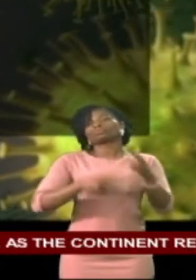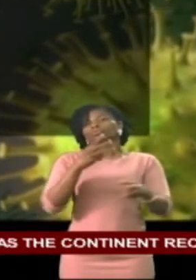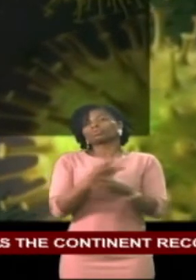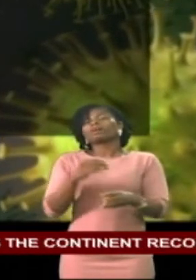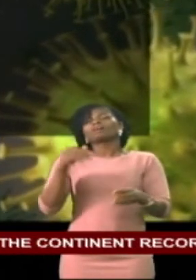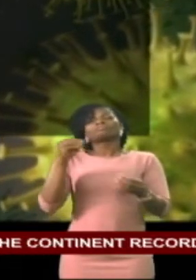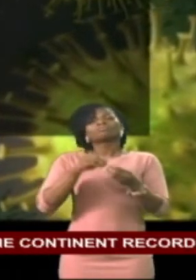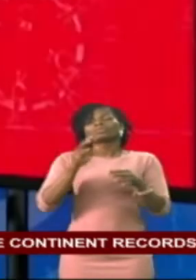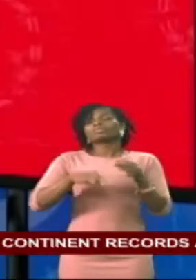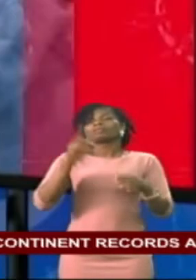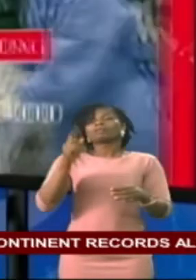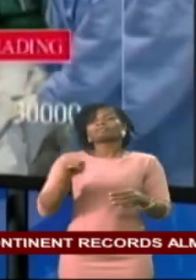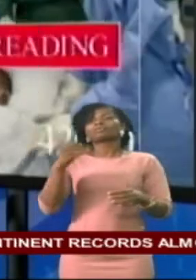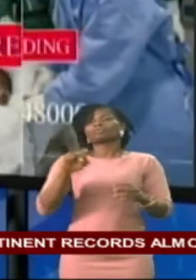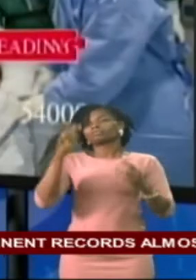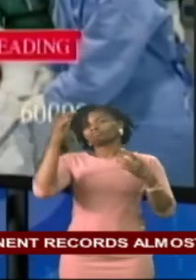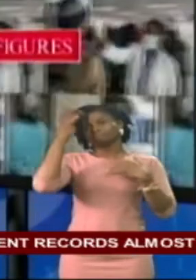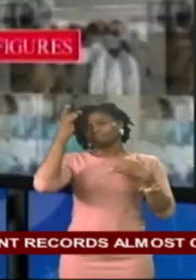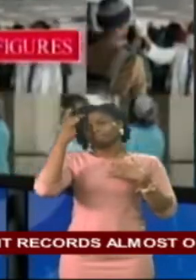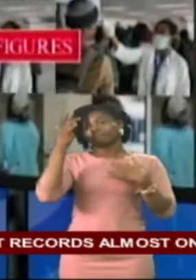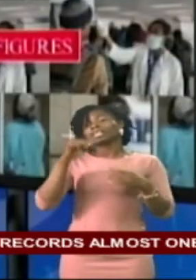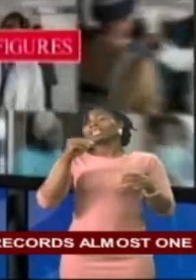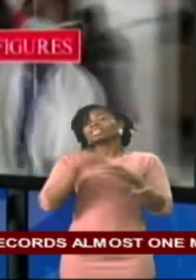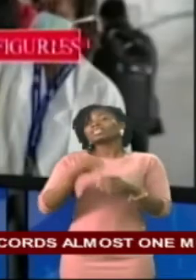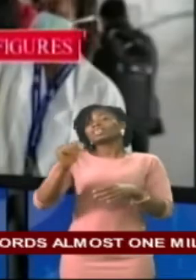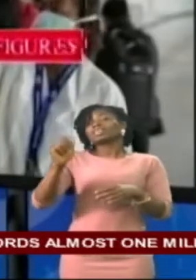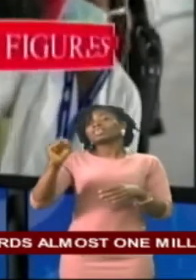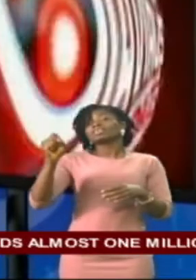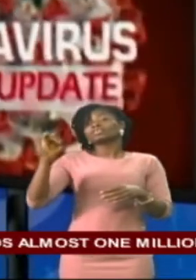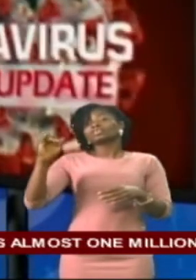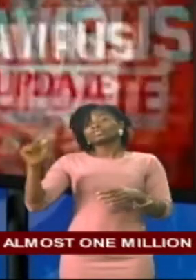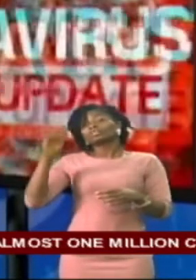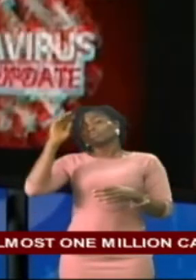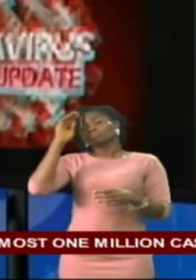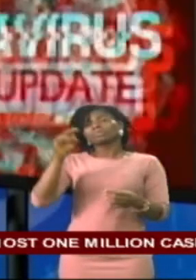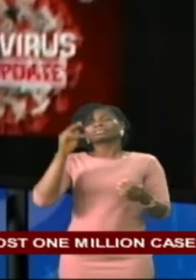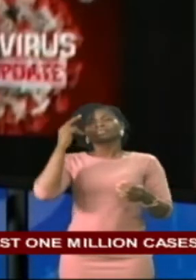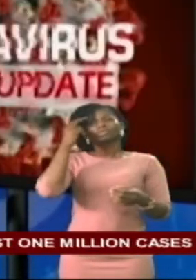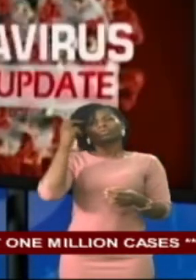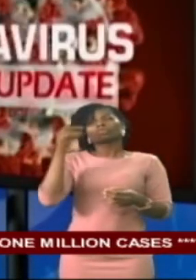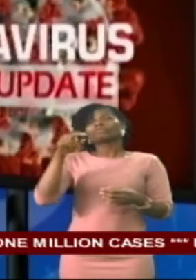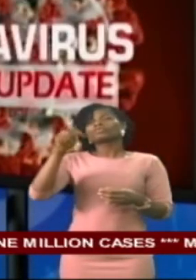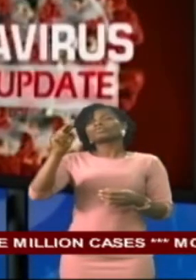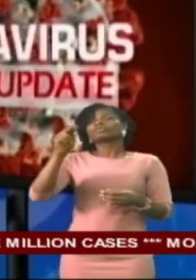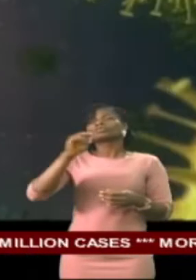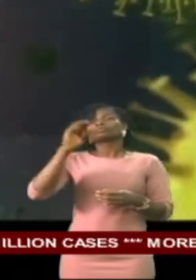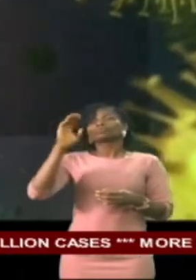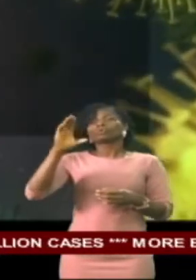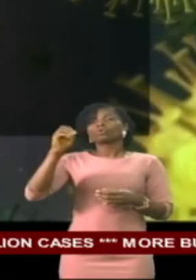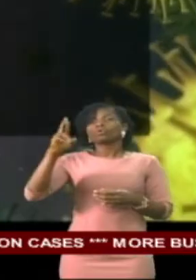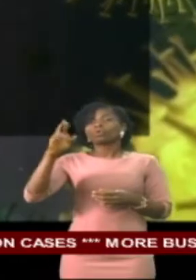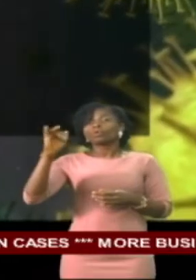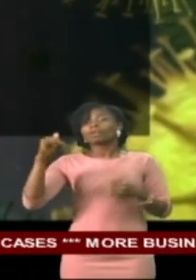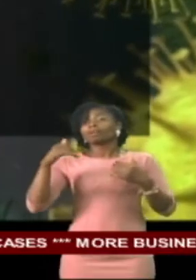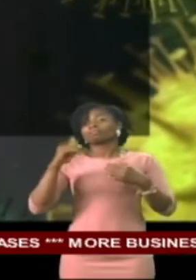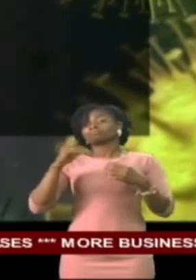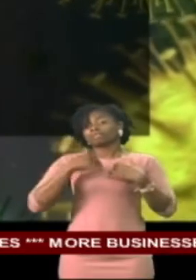half the cases. In Asia, test results for a man suspected of being North Korea's first coronavirus case has